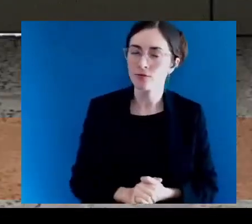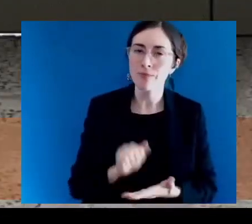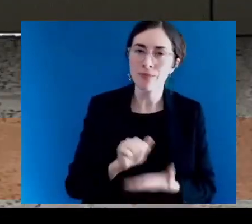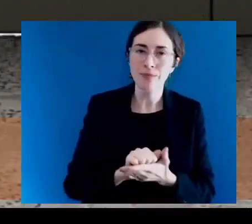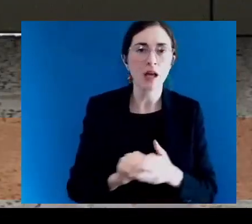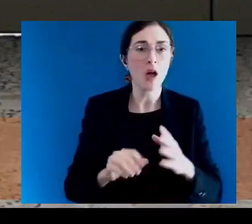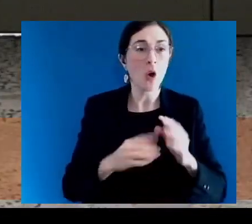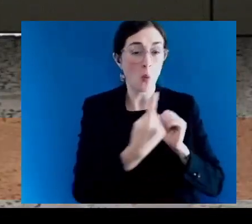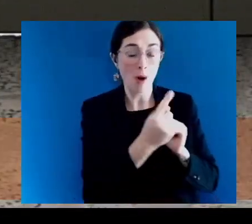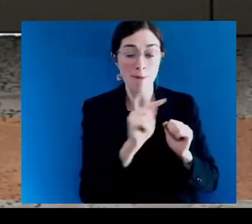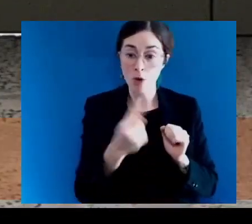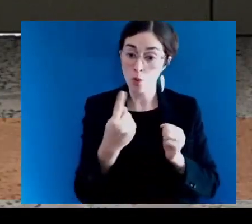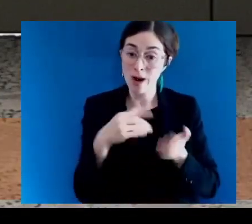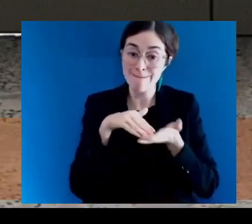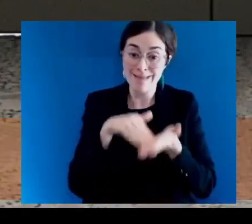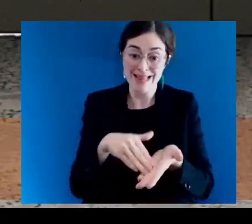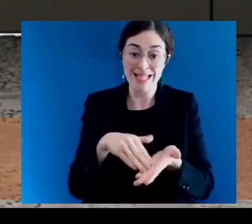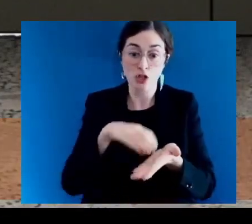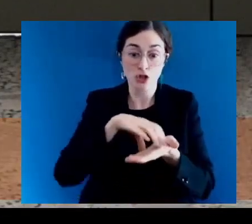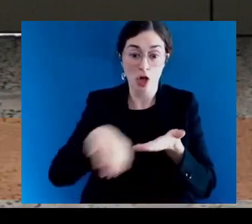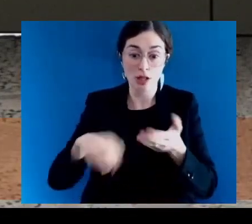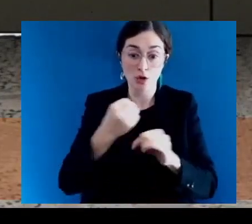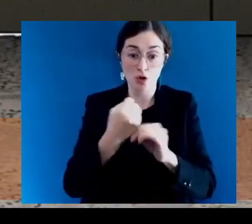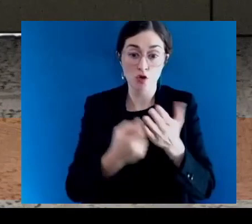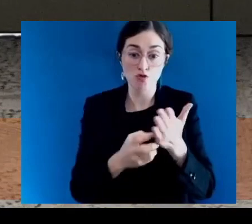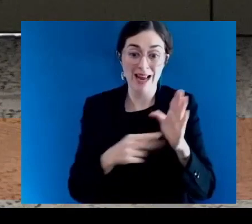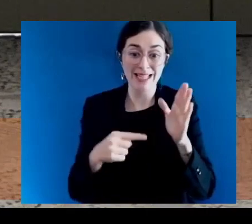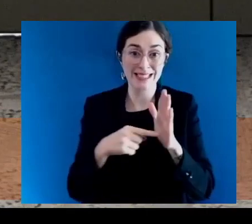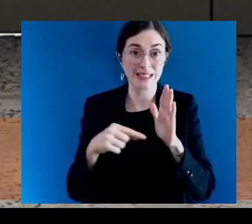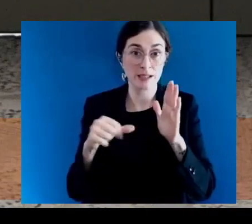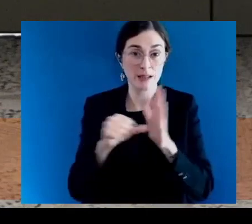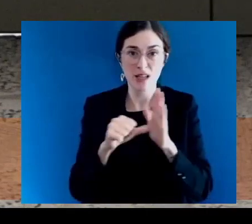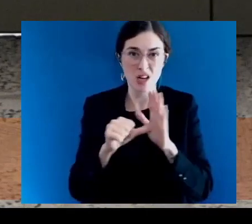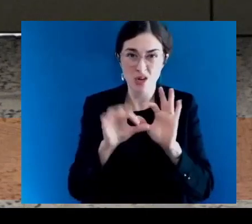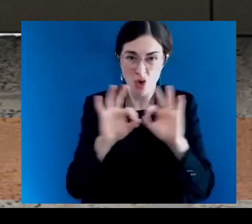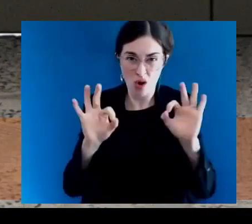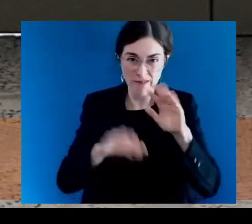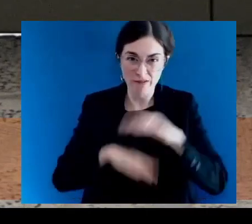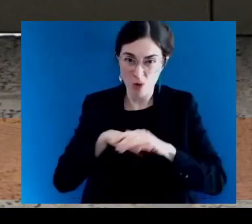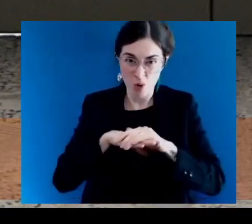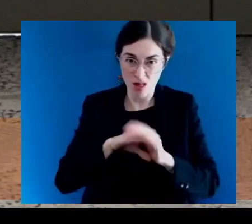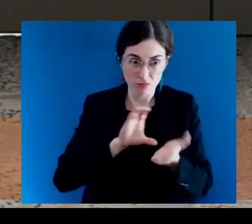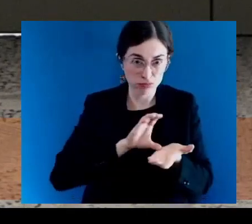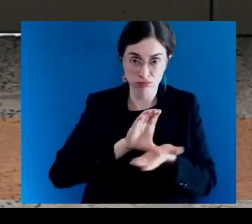million of grant funding has not been allocated?